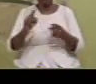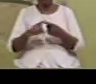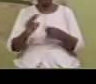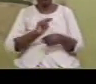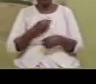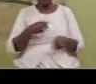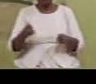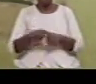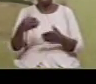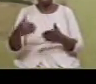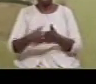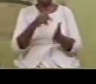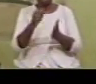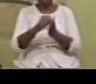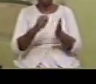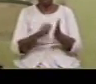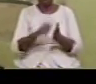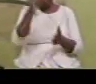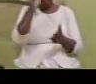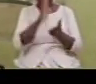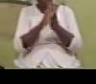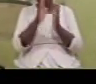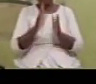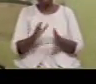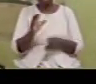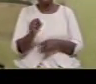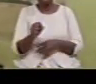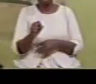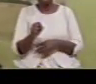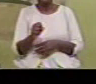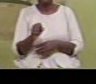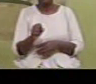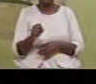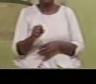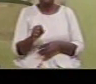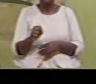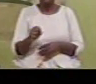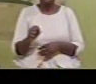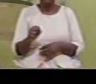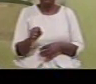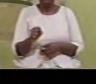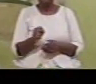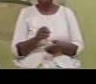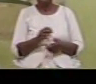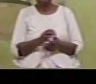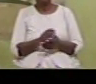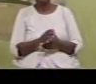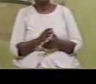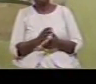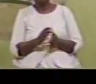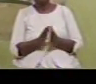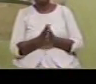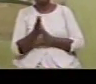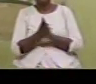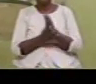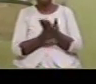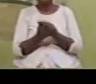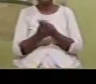New Testament believers. As Christians today, we must separate ourselves from the surrounding